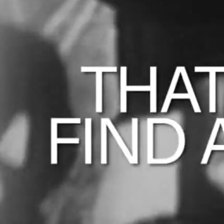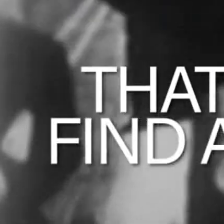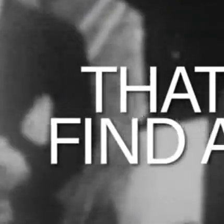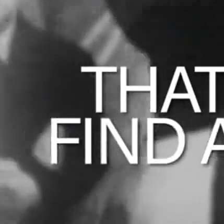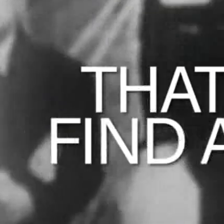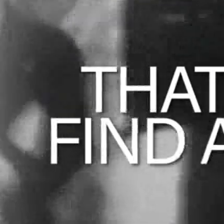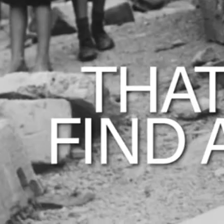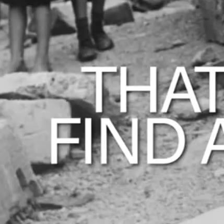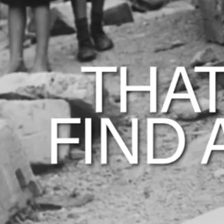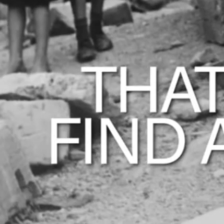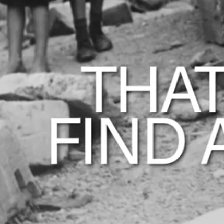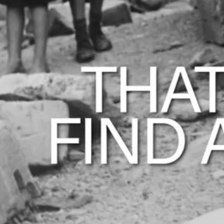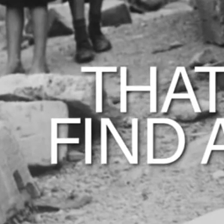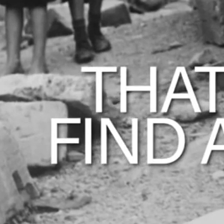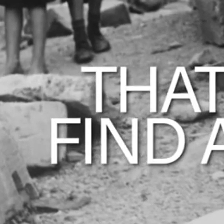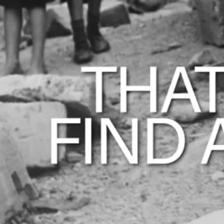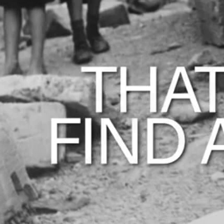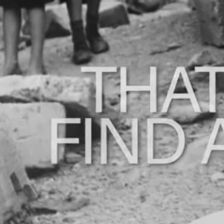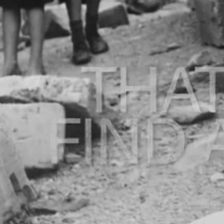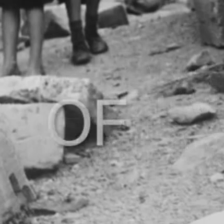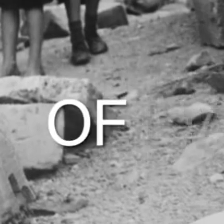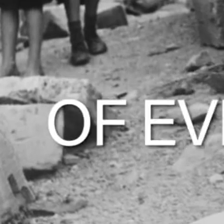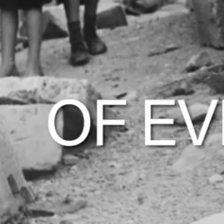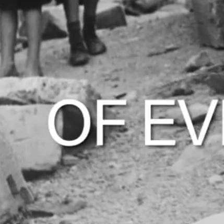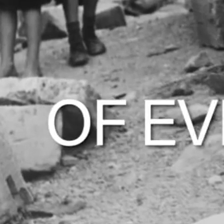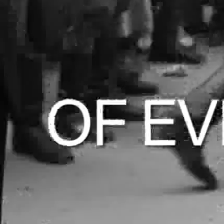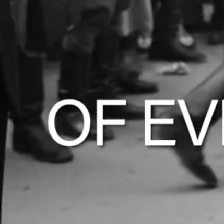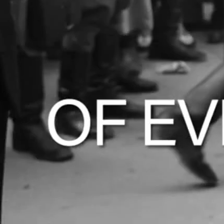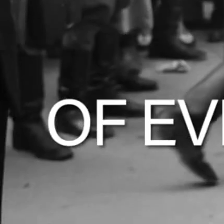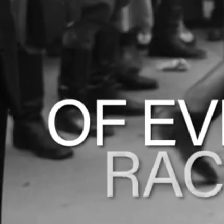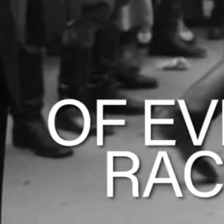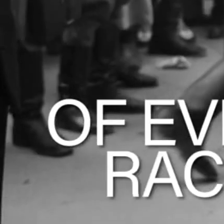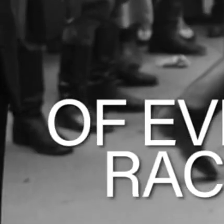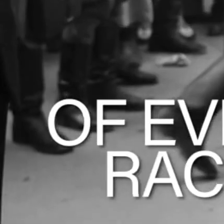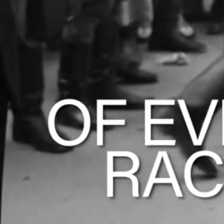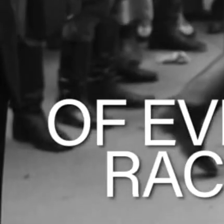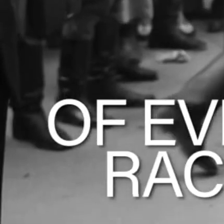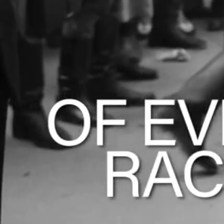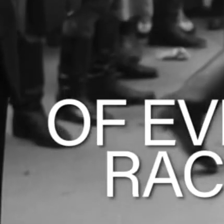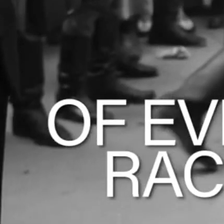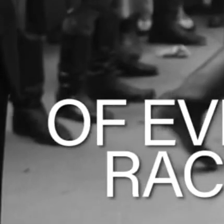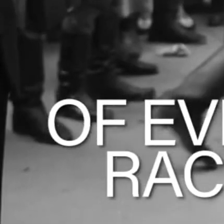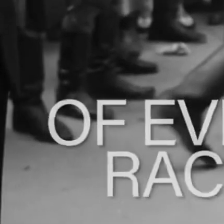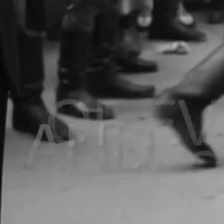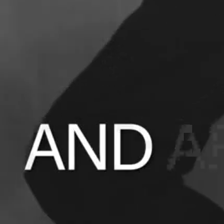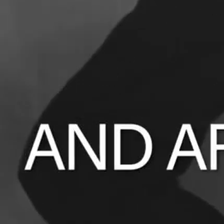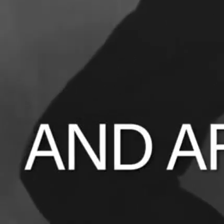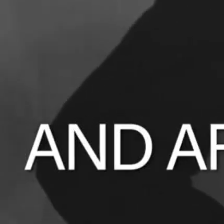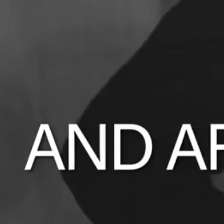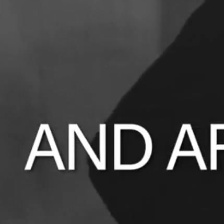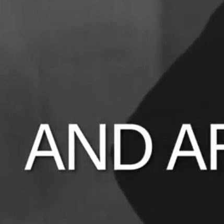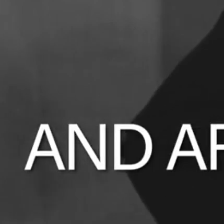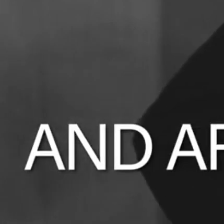find an echo in the breasts of those of every land and of every race who love freedom and